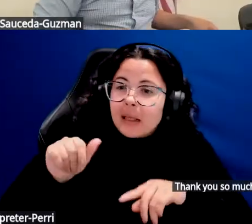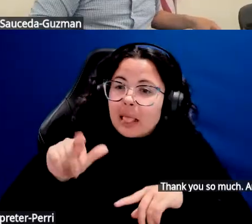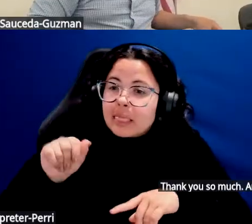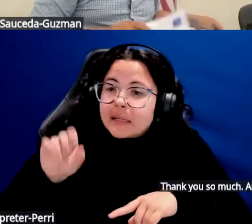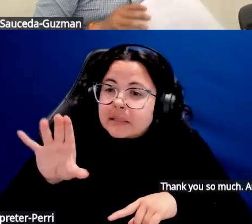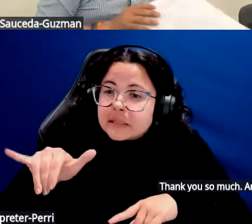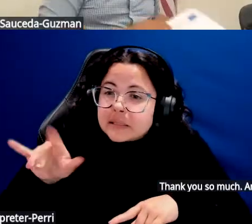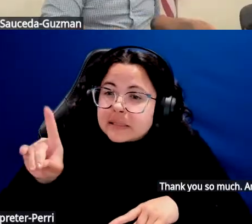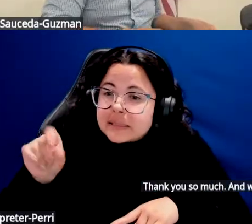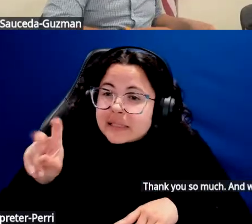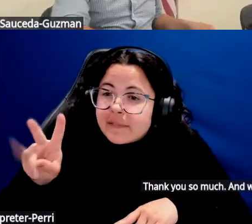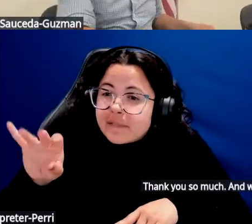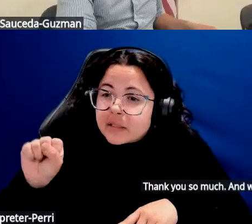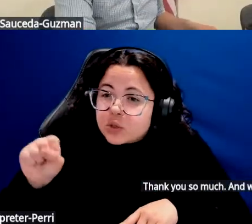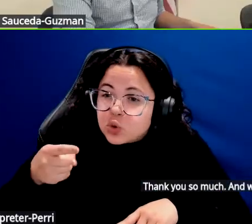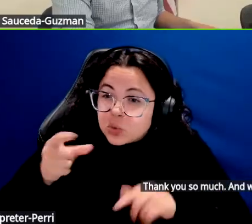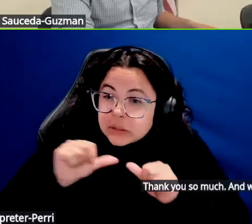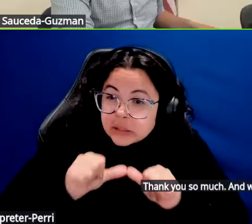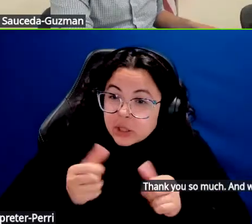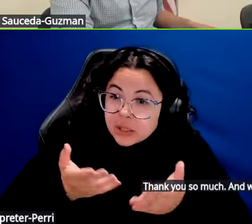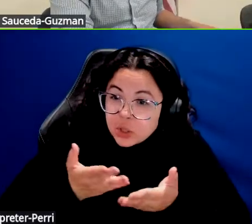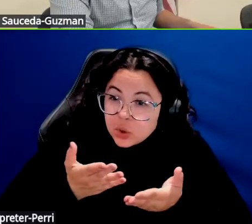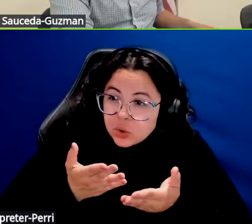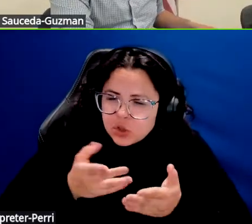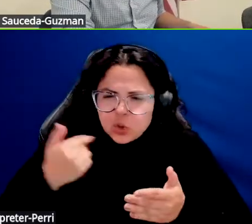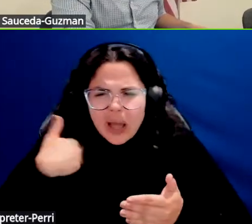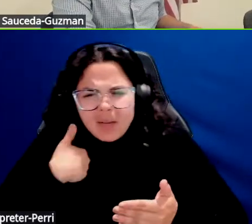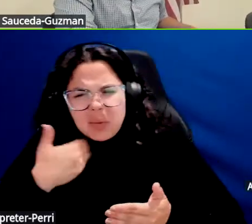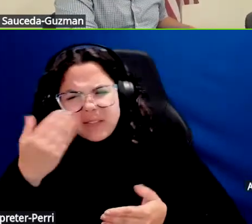you still You here? have that information, right?